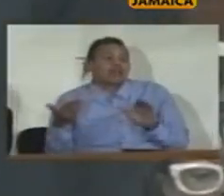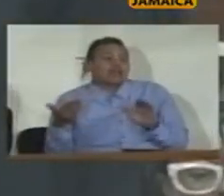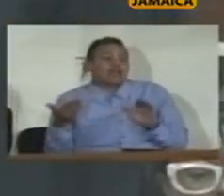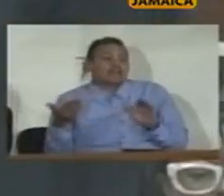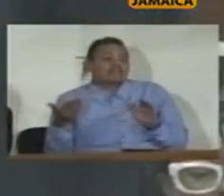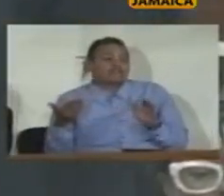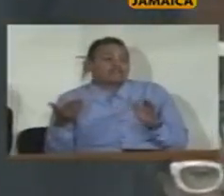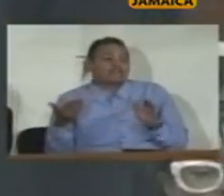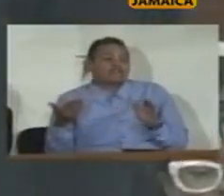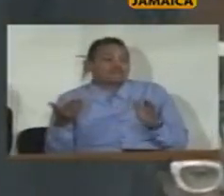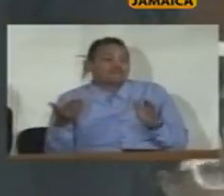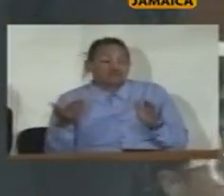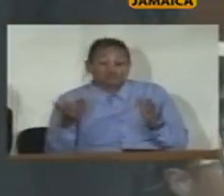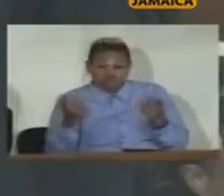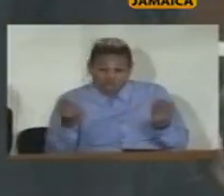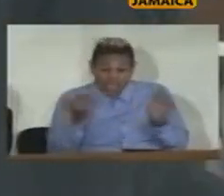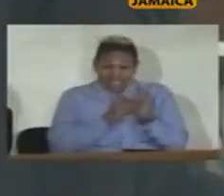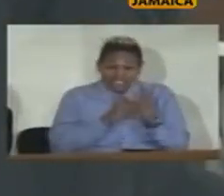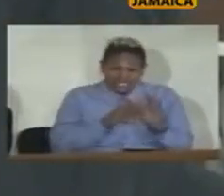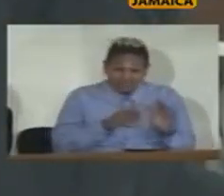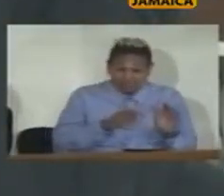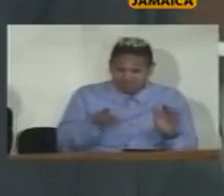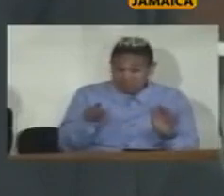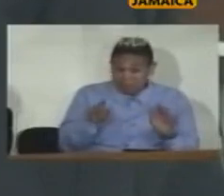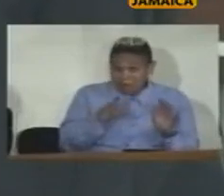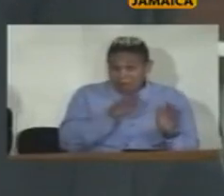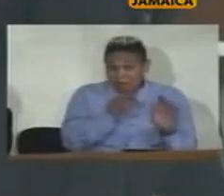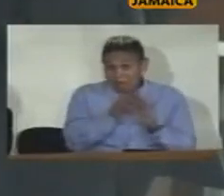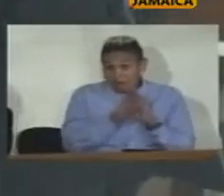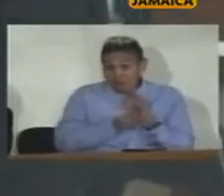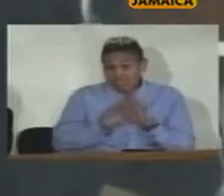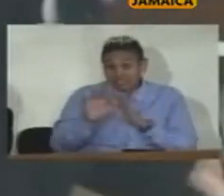very policies of the institution,